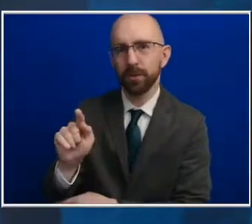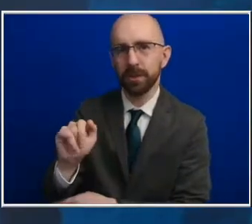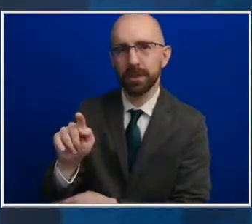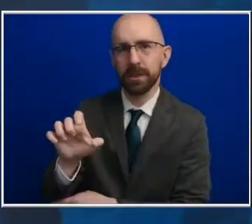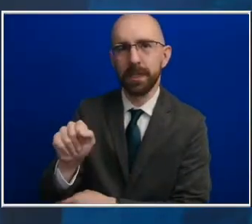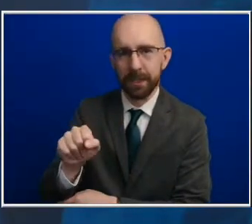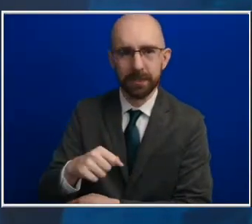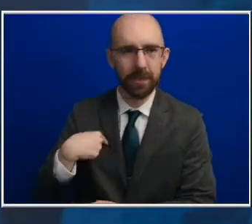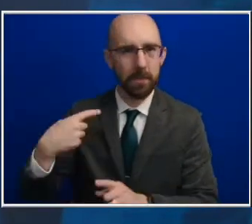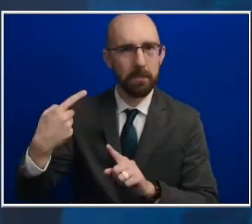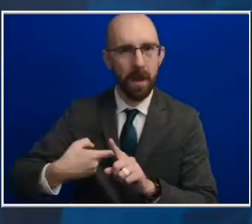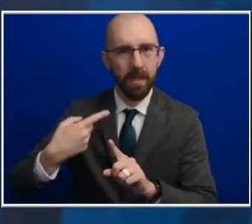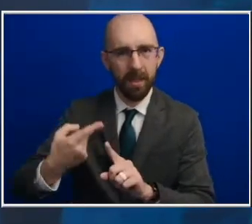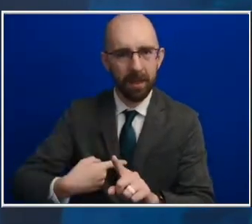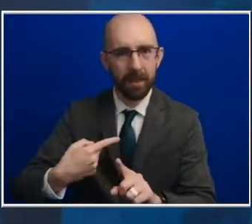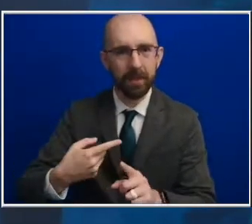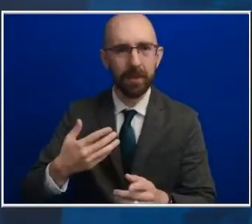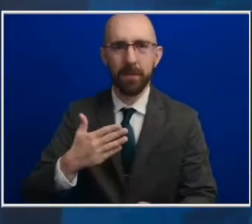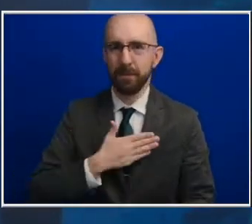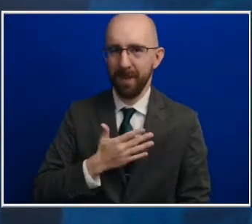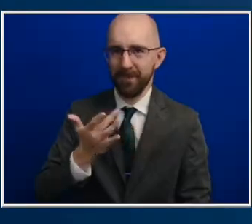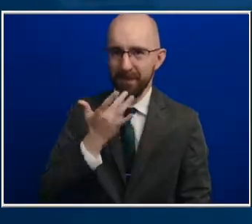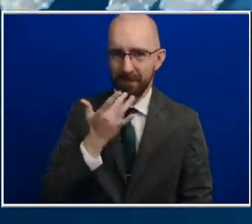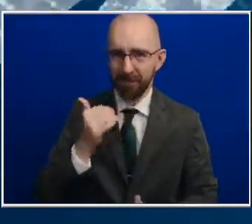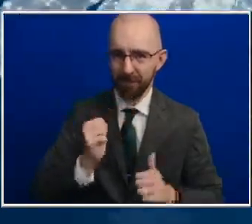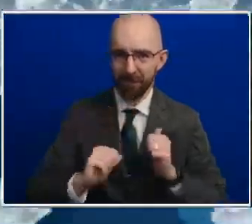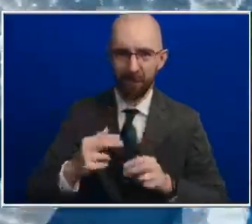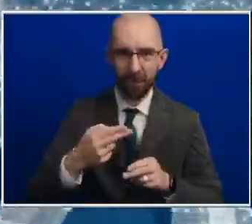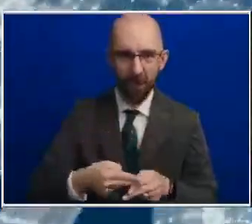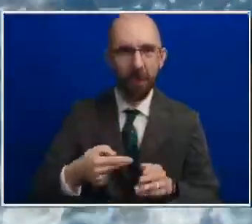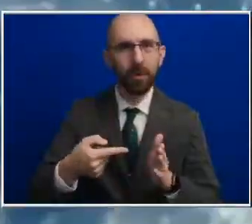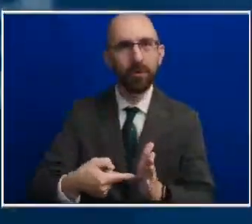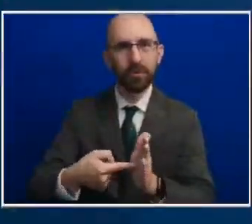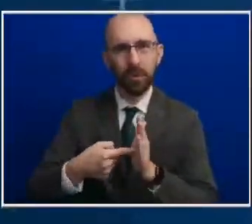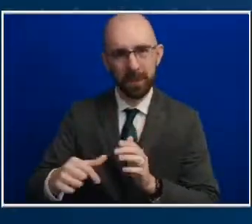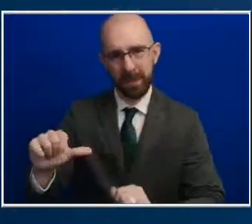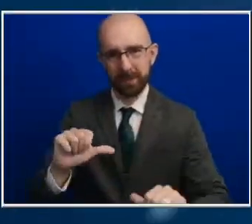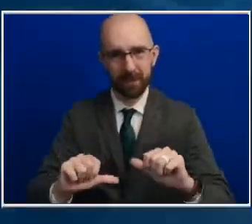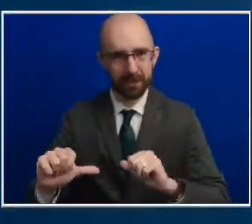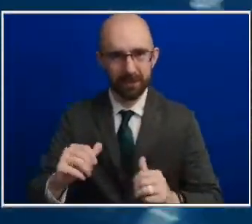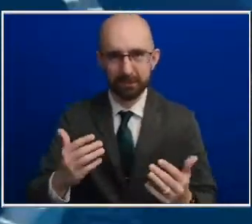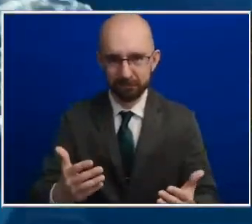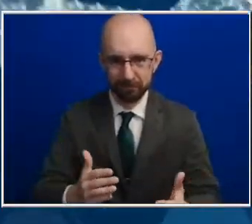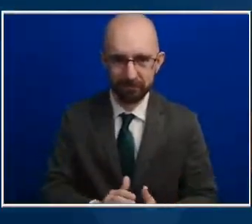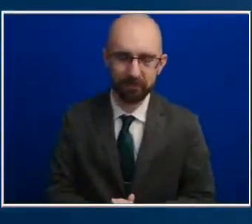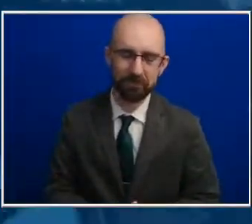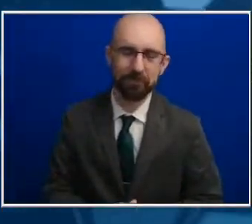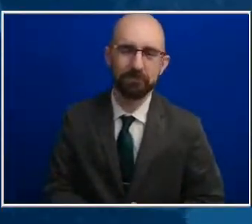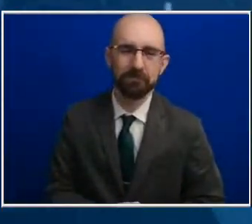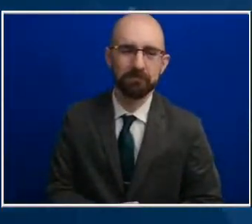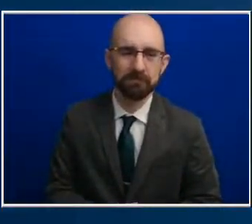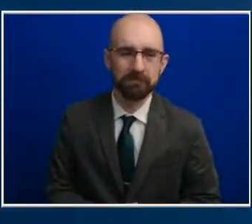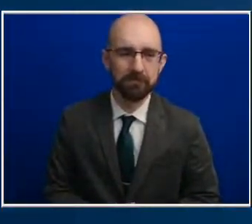monthly edition of my favorite, Show Me the Science.